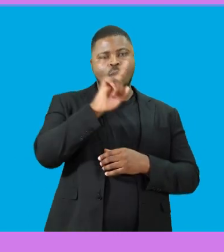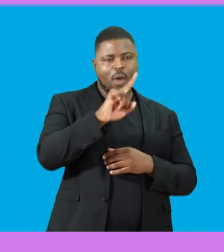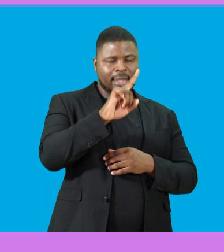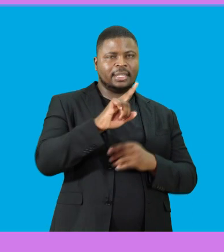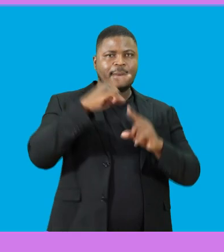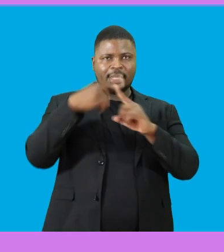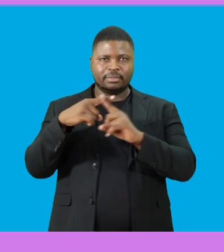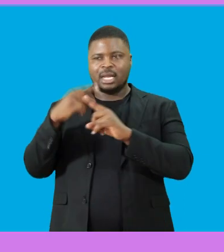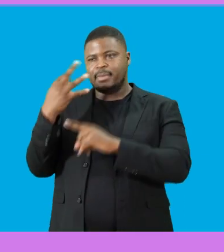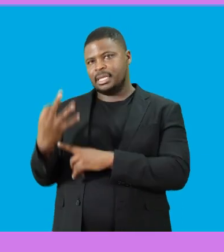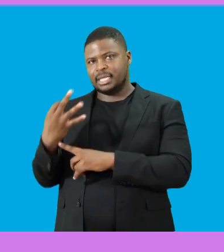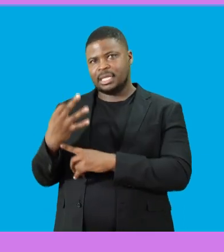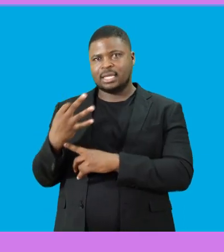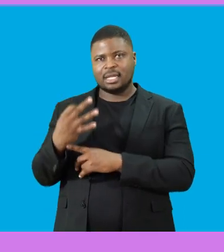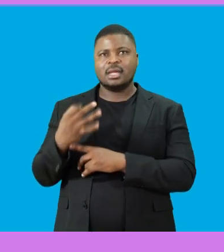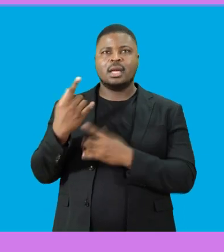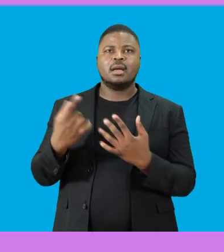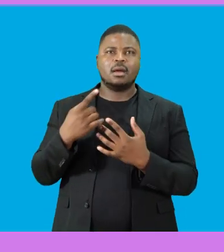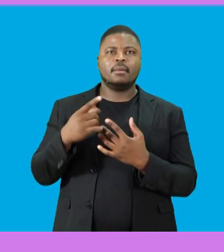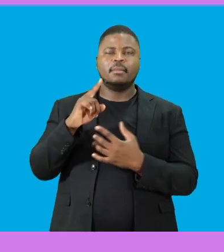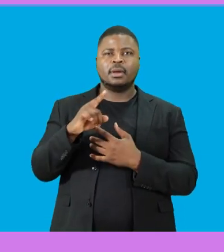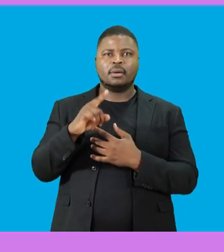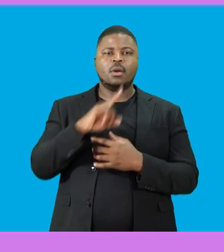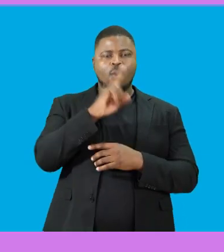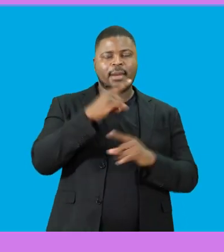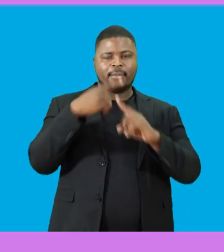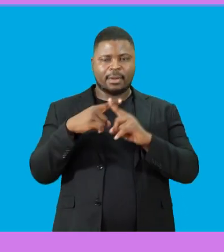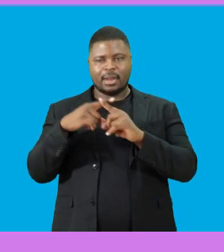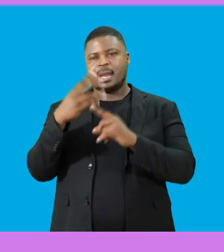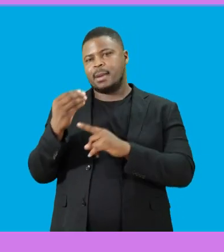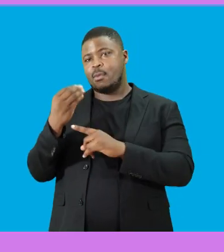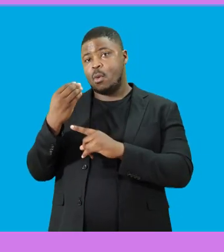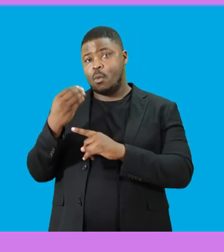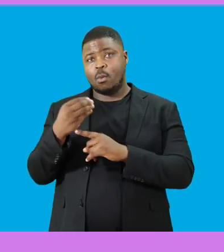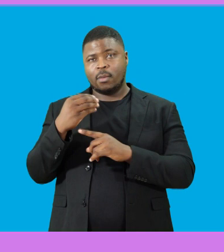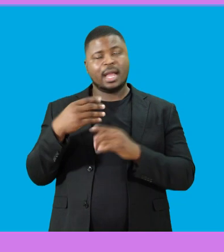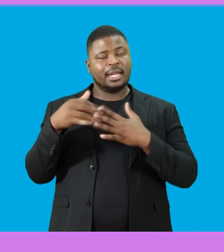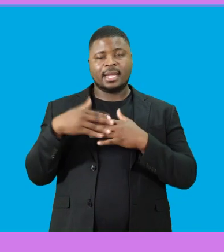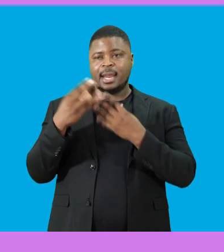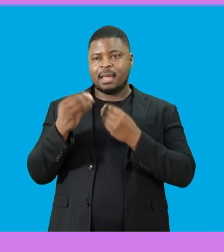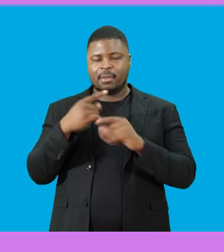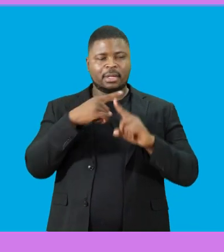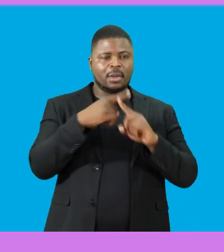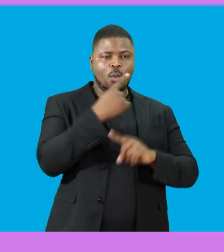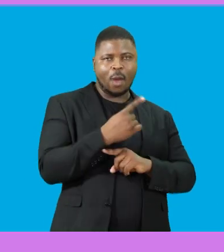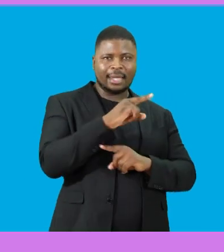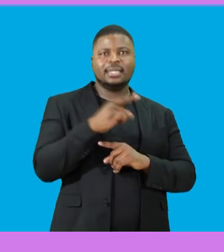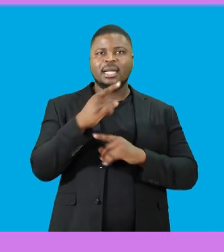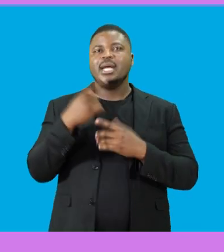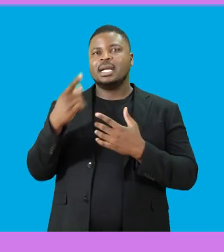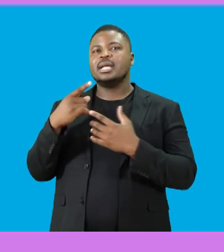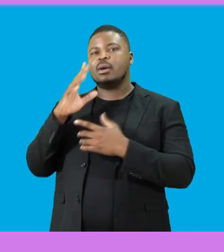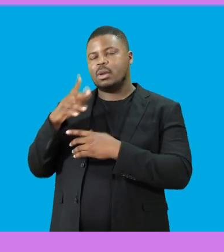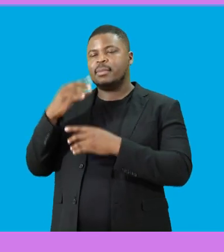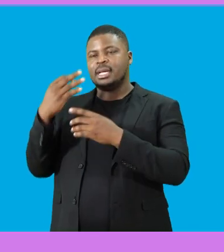rand multiplied by 3. What is 1 times 3? Any number multiplied by 1 is that number. So we get 3. Now we've